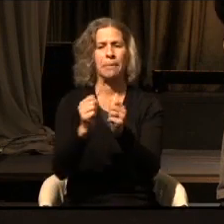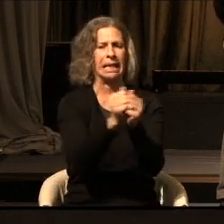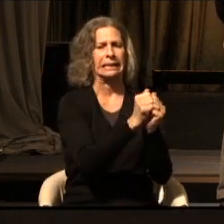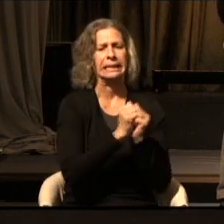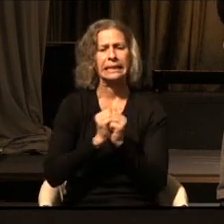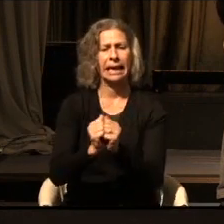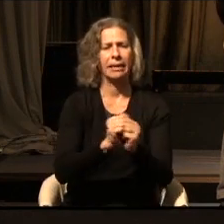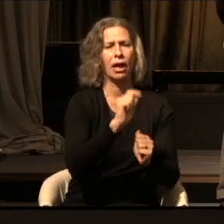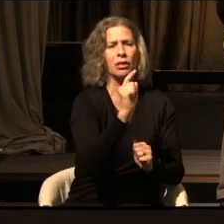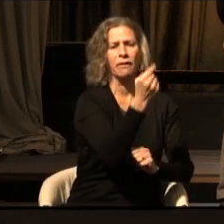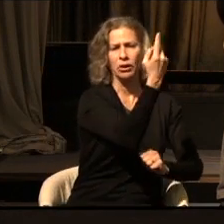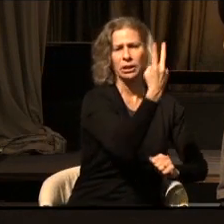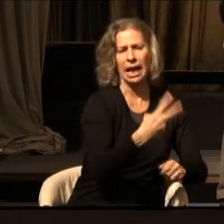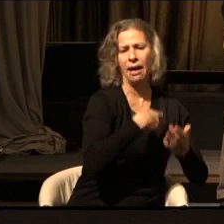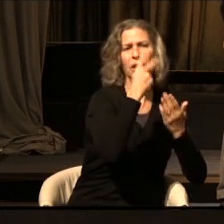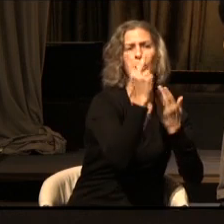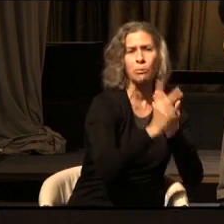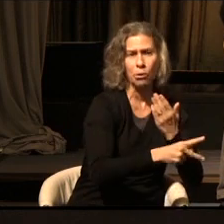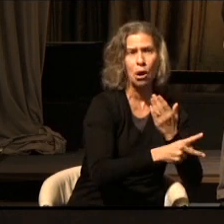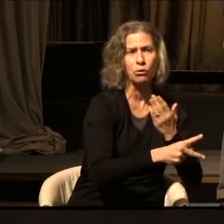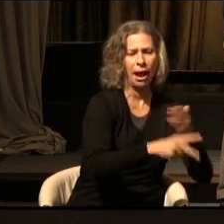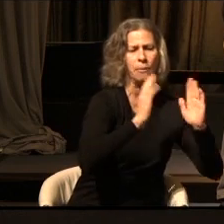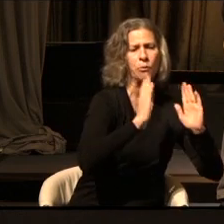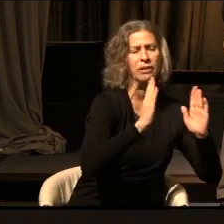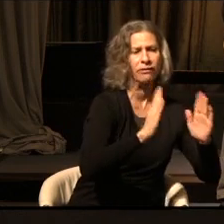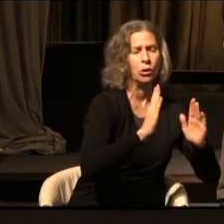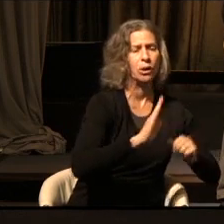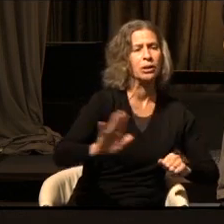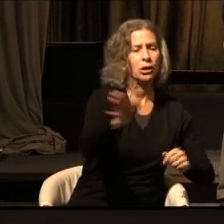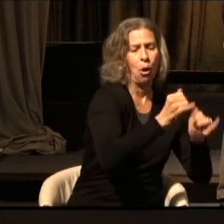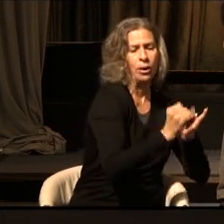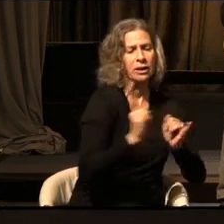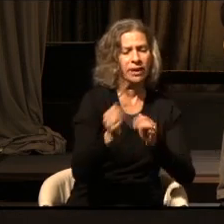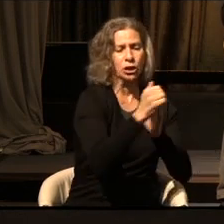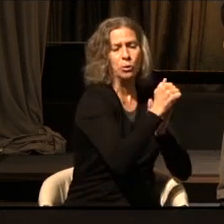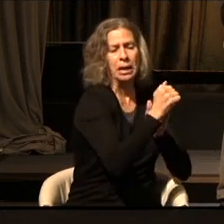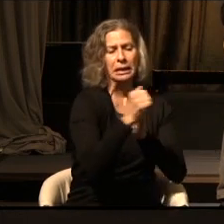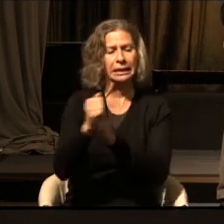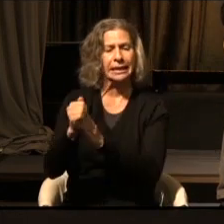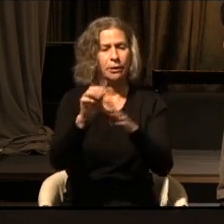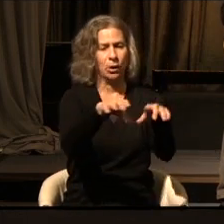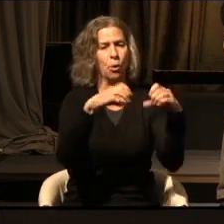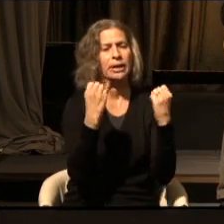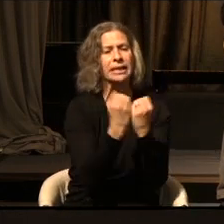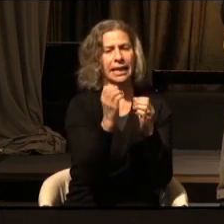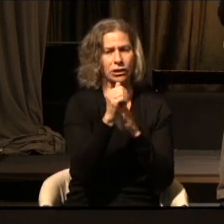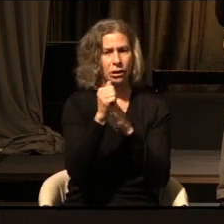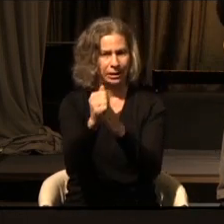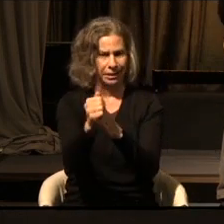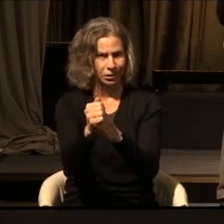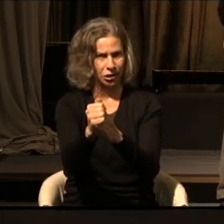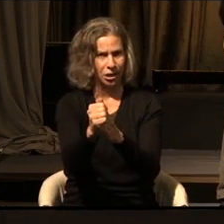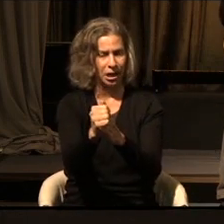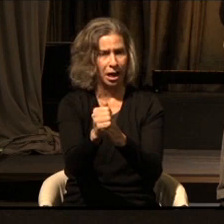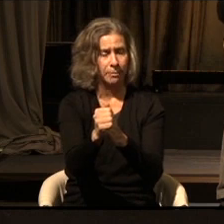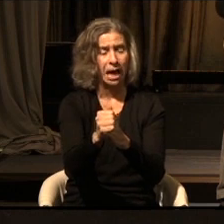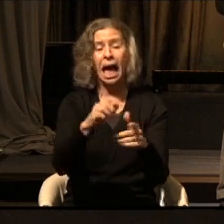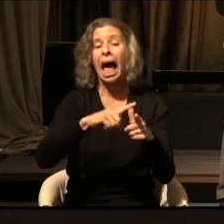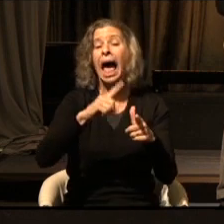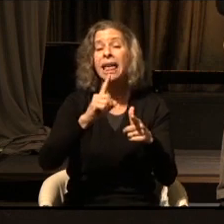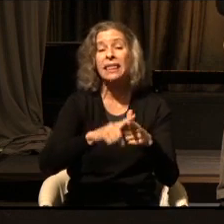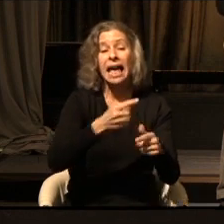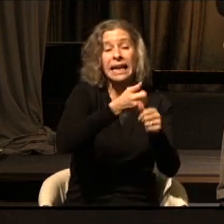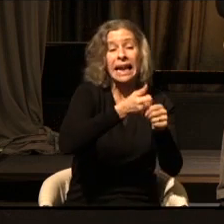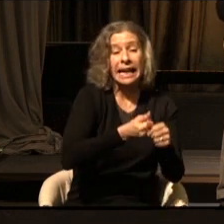first half of the program, we really focus on your individual leadership and your organizational leadership. And out of that, each